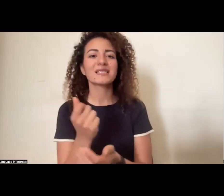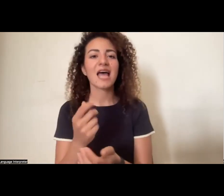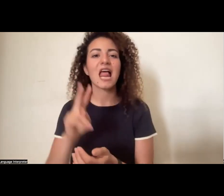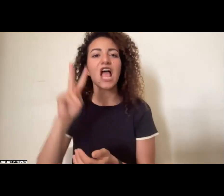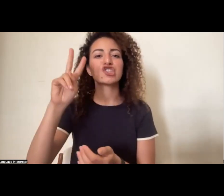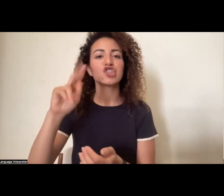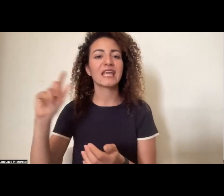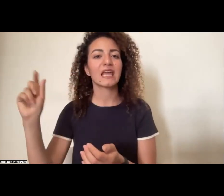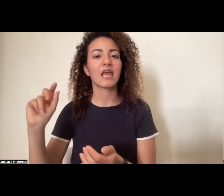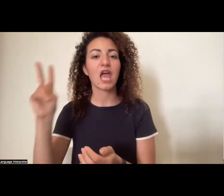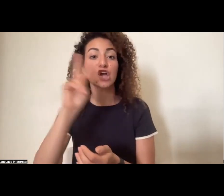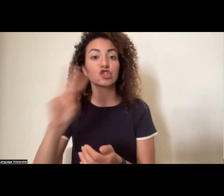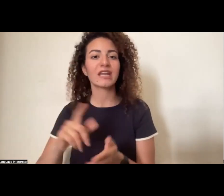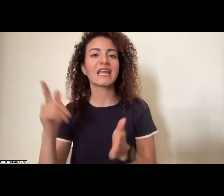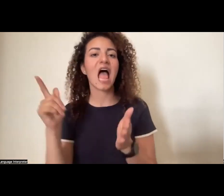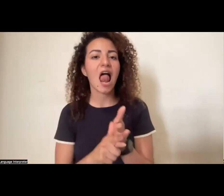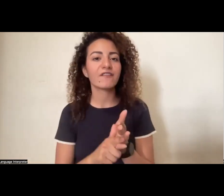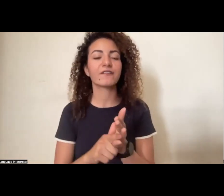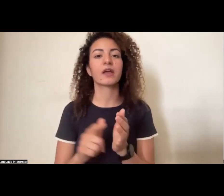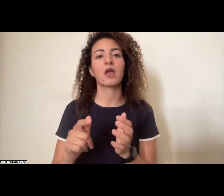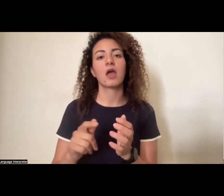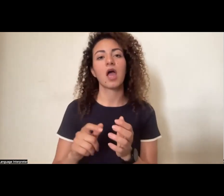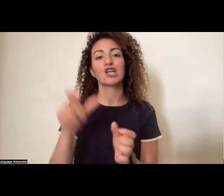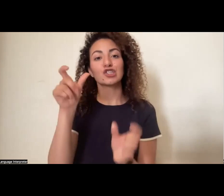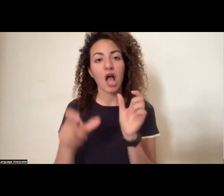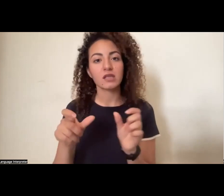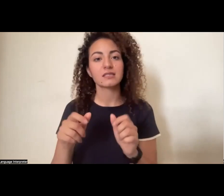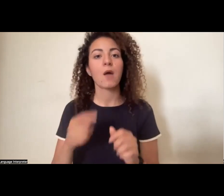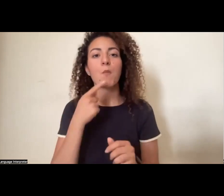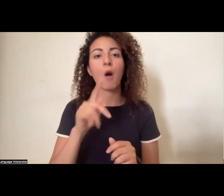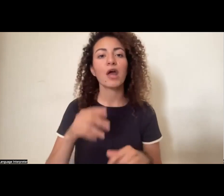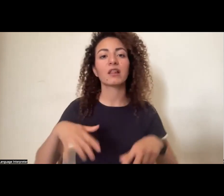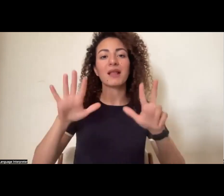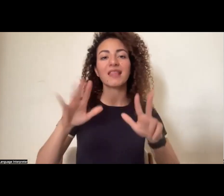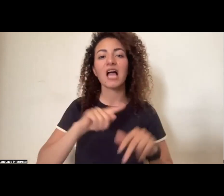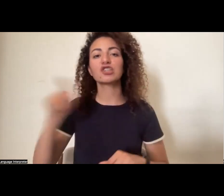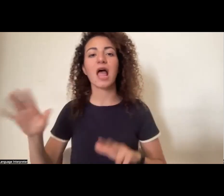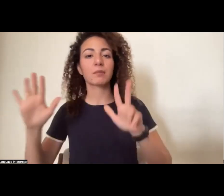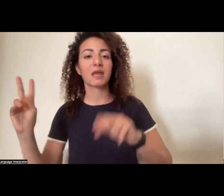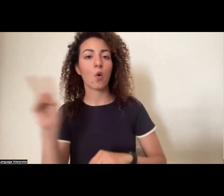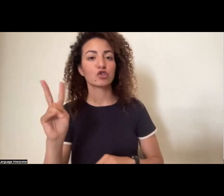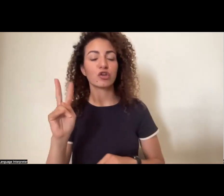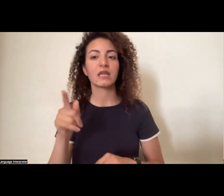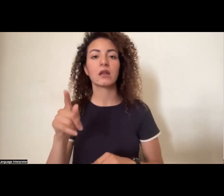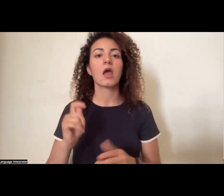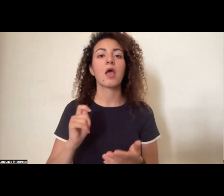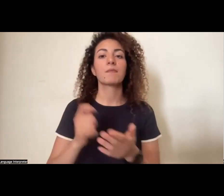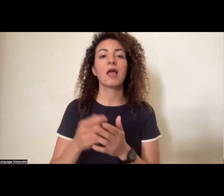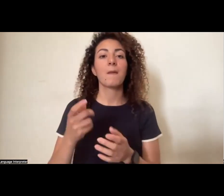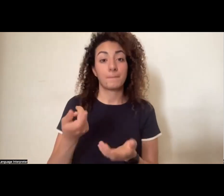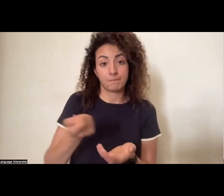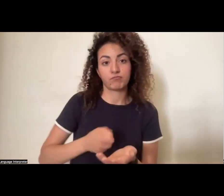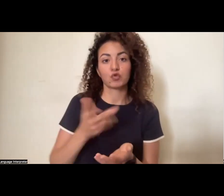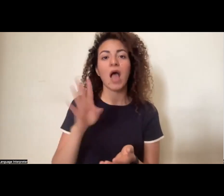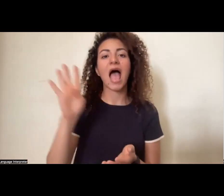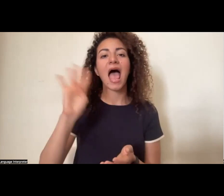will benefit from regular cash transfers of $40 for a period of 12 months, starting in April of this year. So the